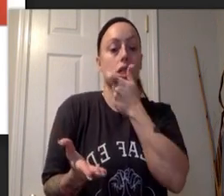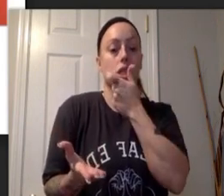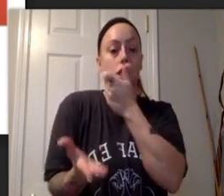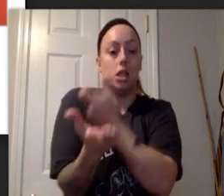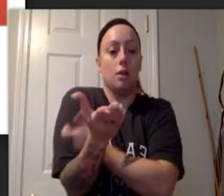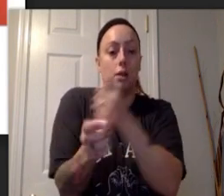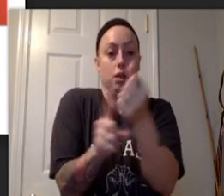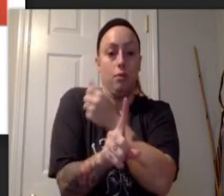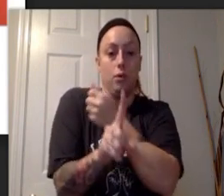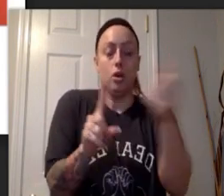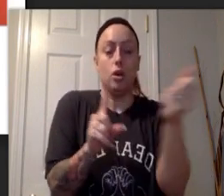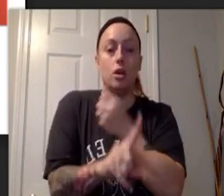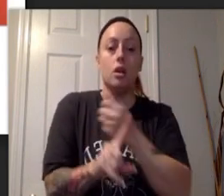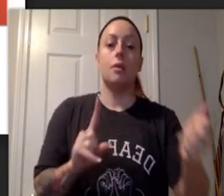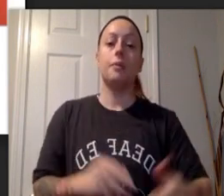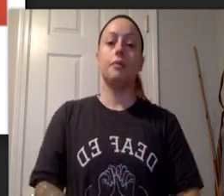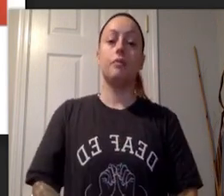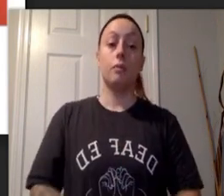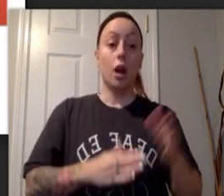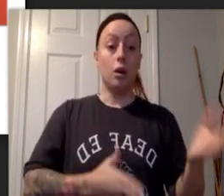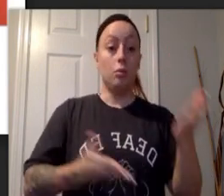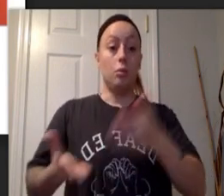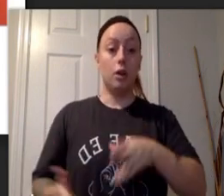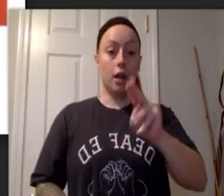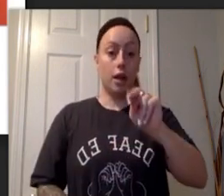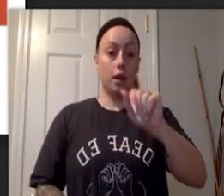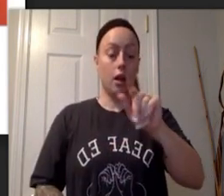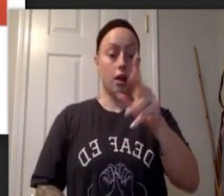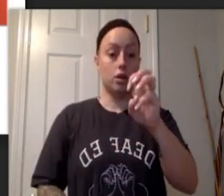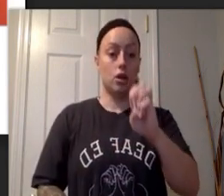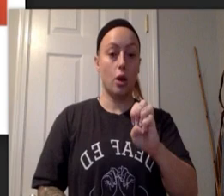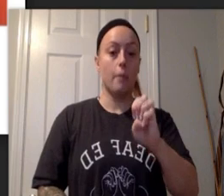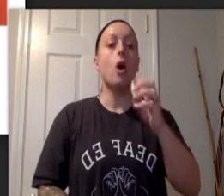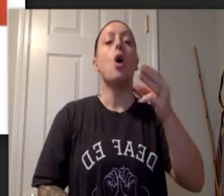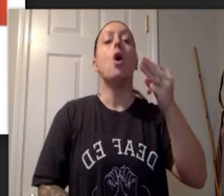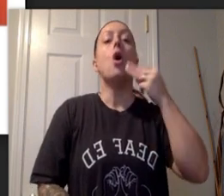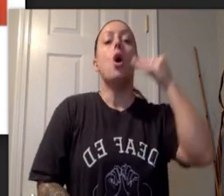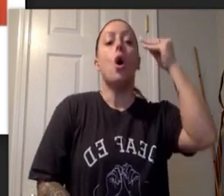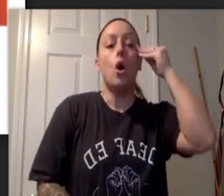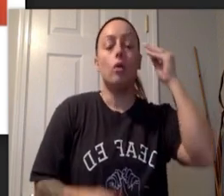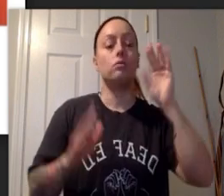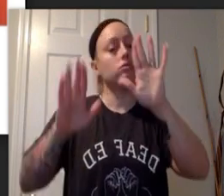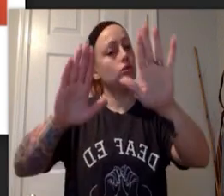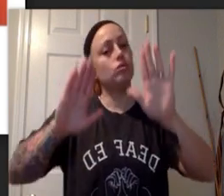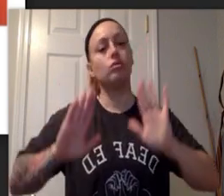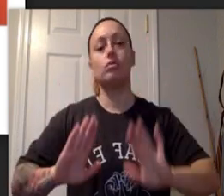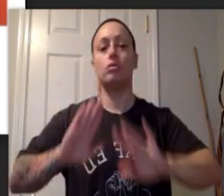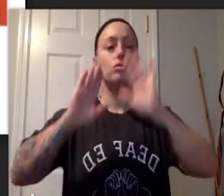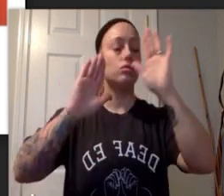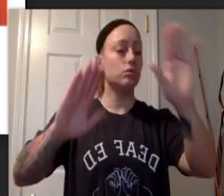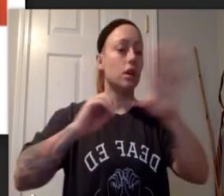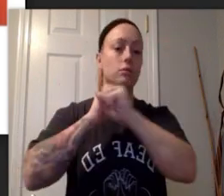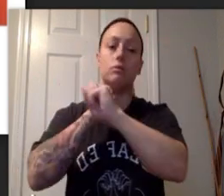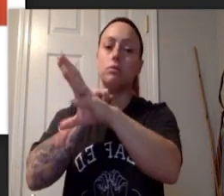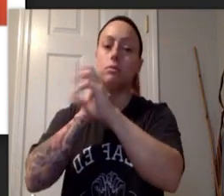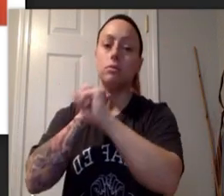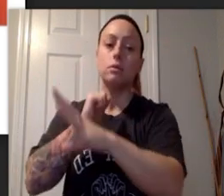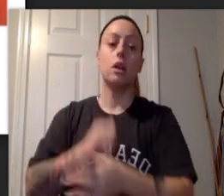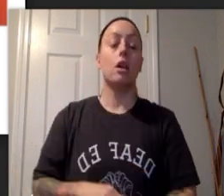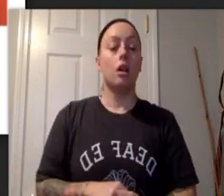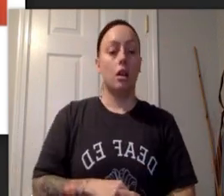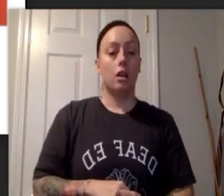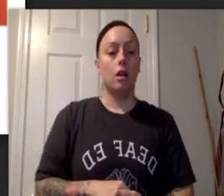Bring Naloxone Home campaign is another great campaign from the consortium, because, again, before the fentanyl epidemic, most